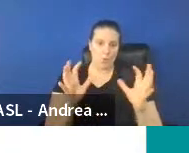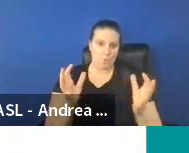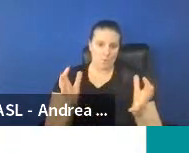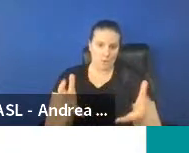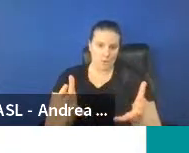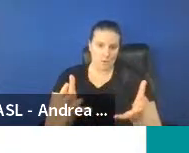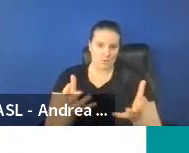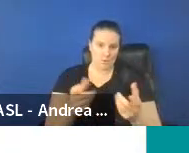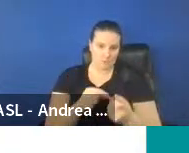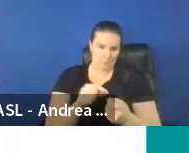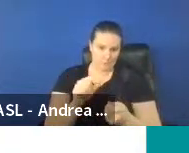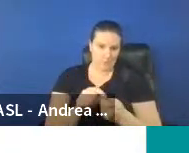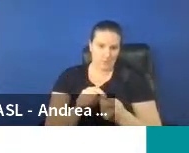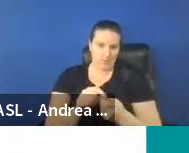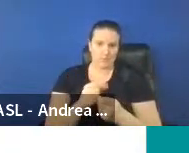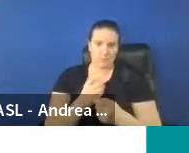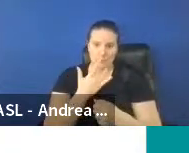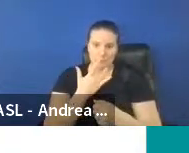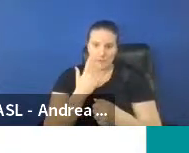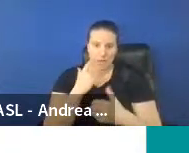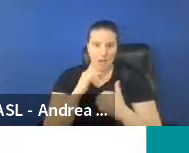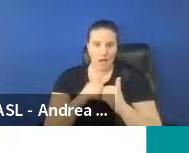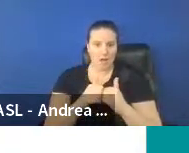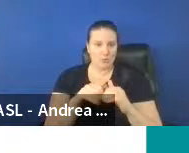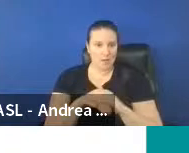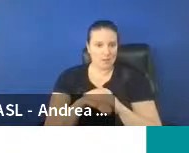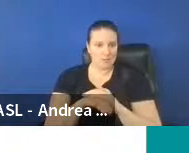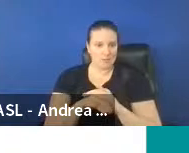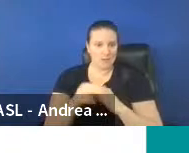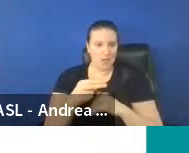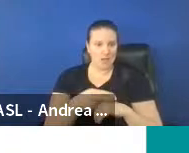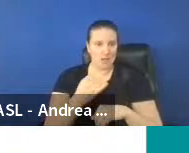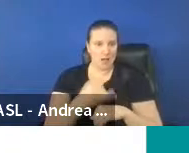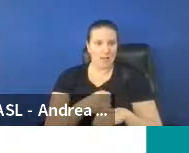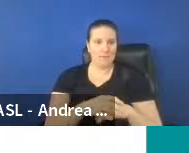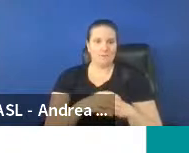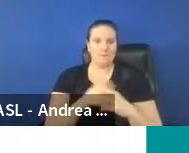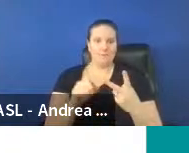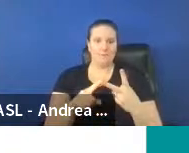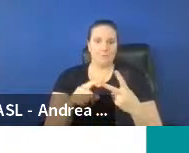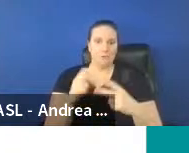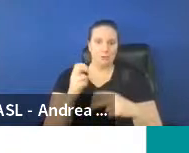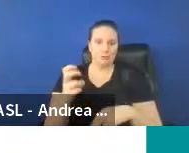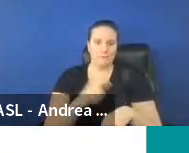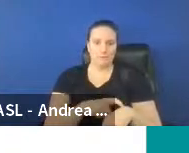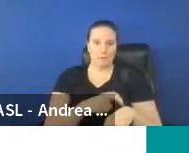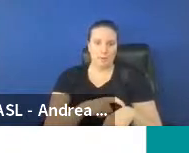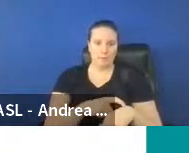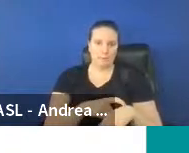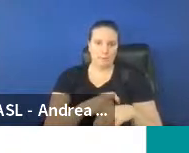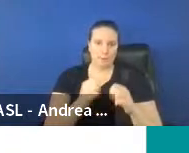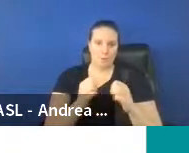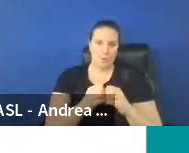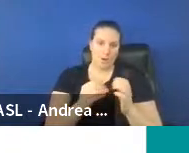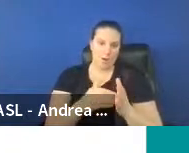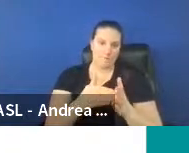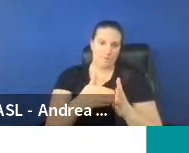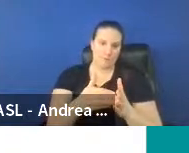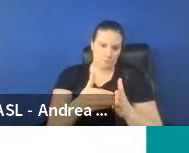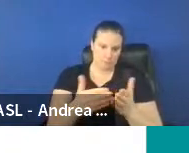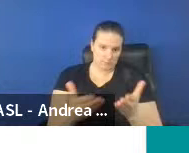did specify a preference for how to access Hayden Island. And then travel time was more often ranked as